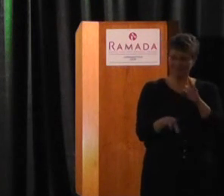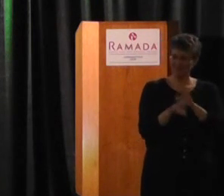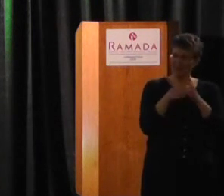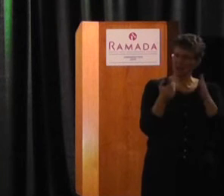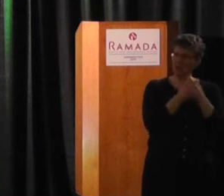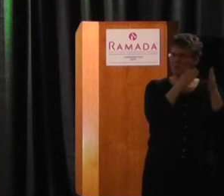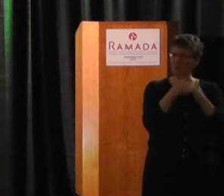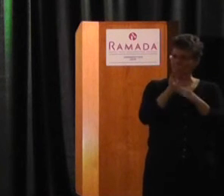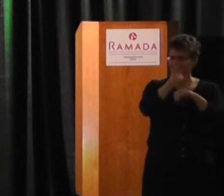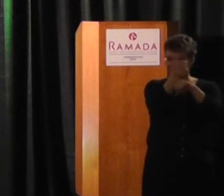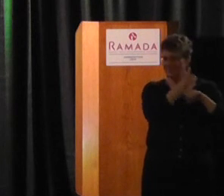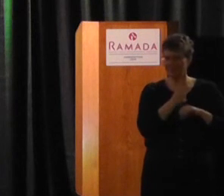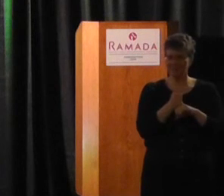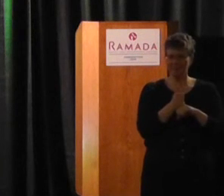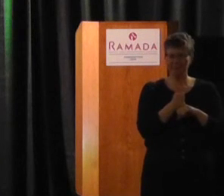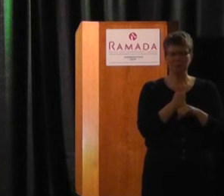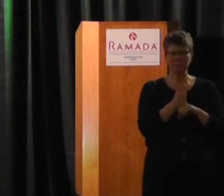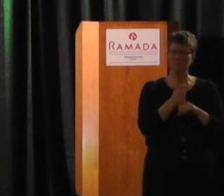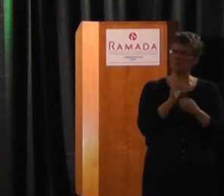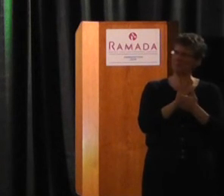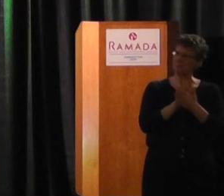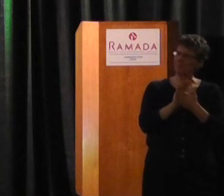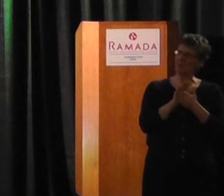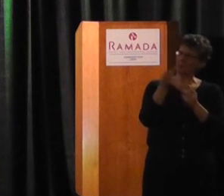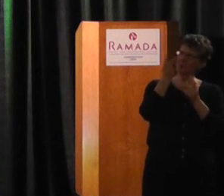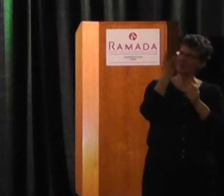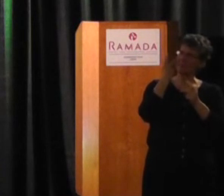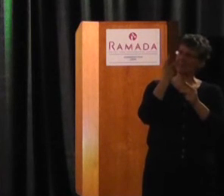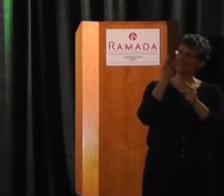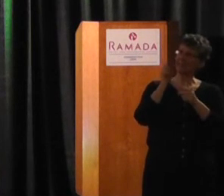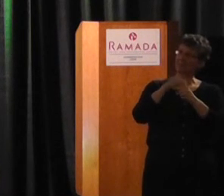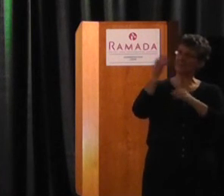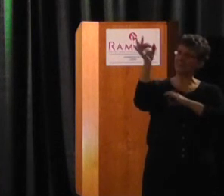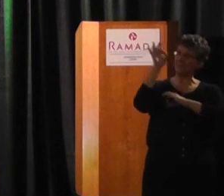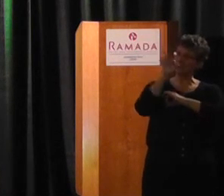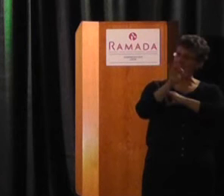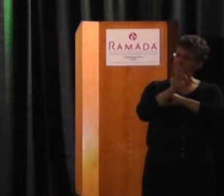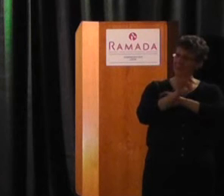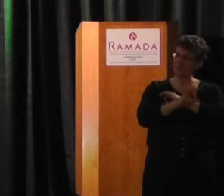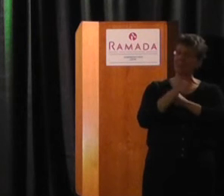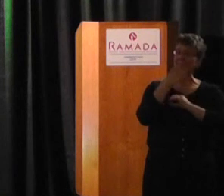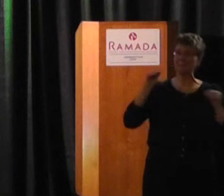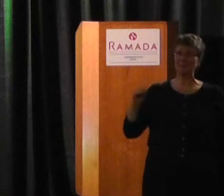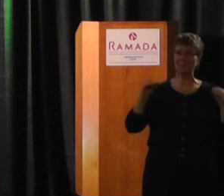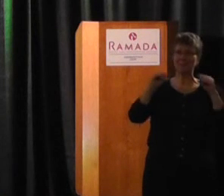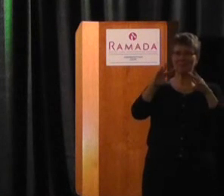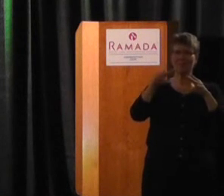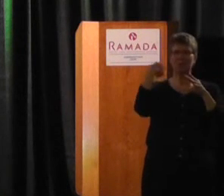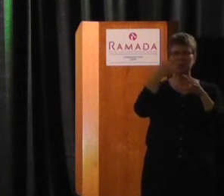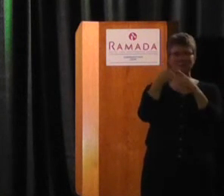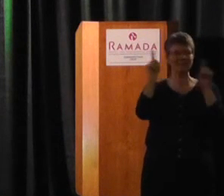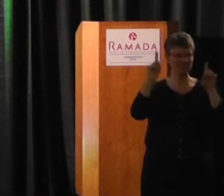after sunset. Illuminated at night, the work takes on a whole new look. Then the work went onward to Spruce Grove